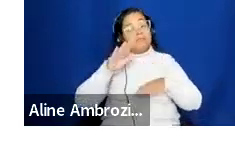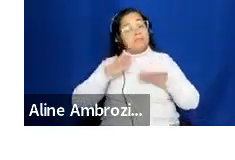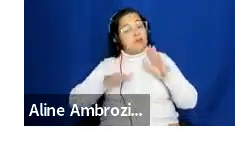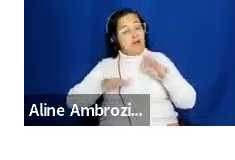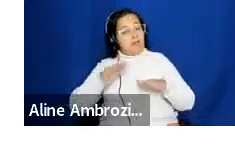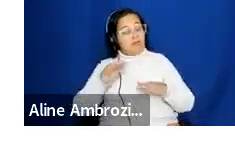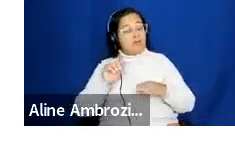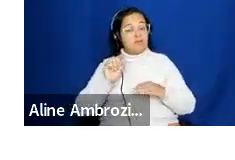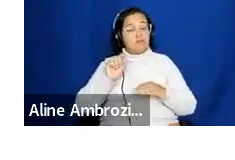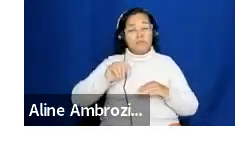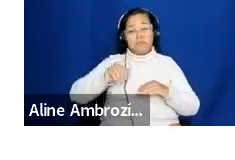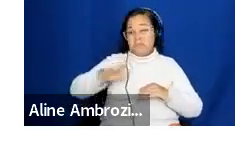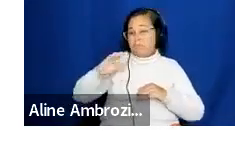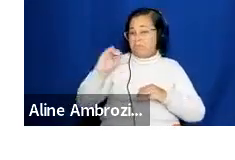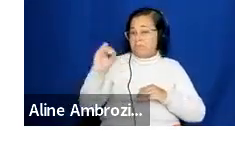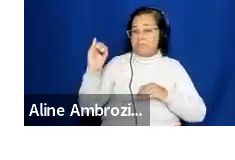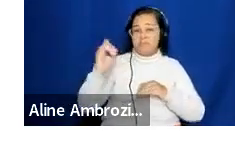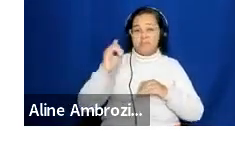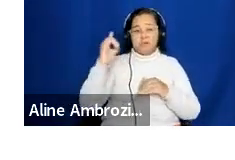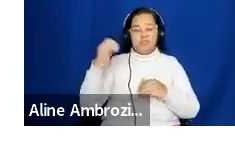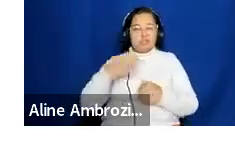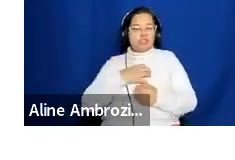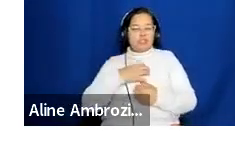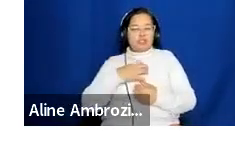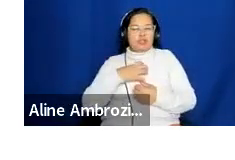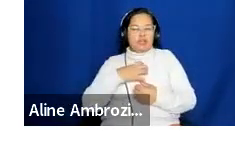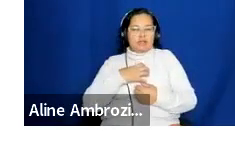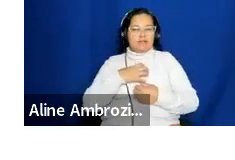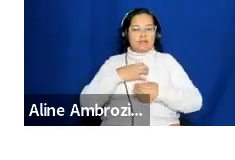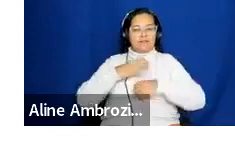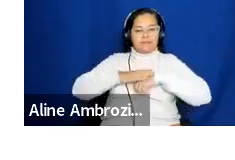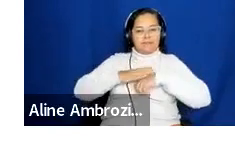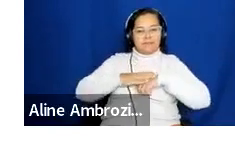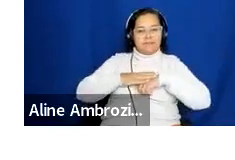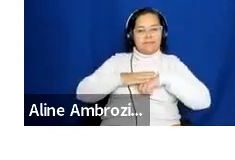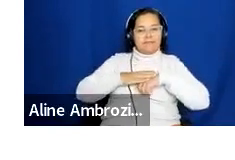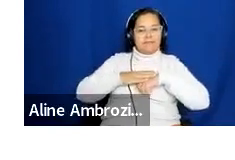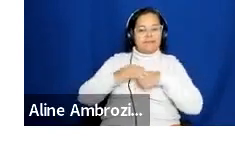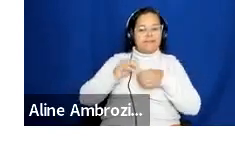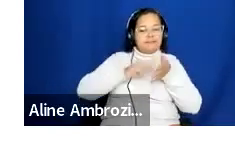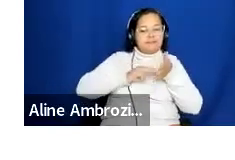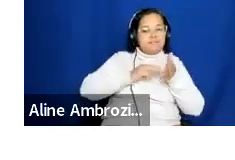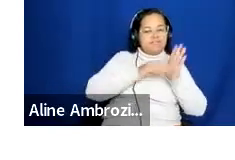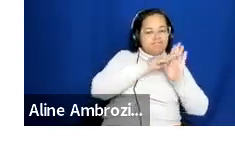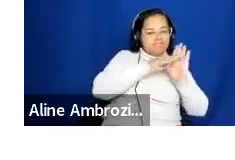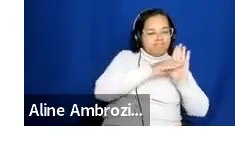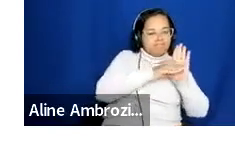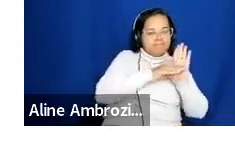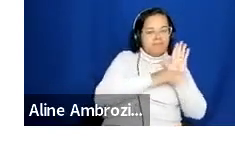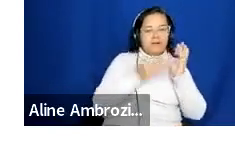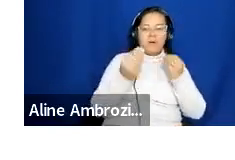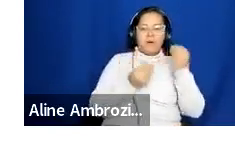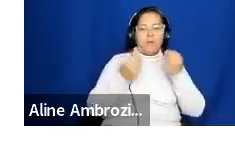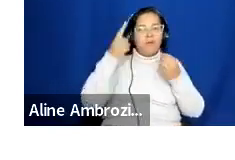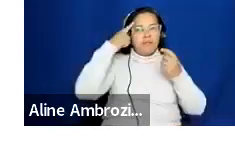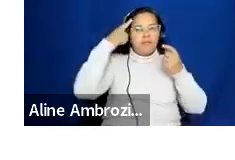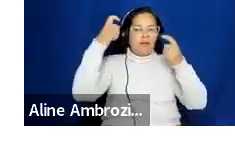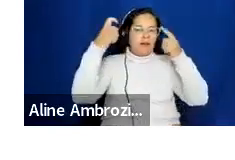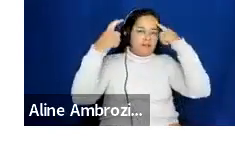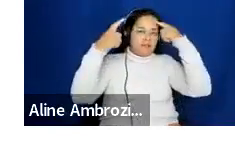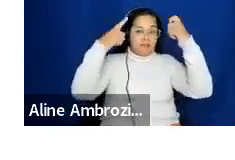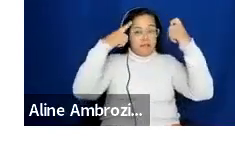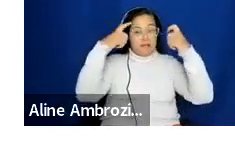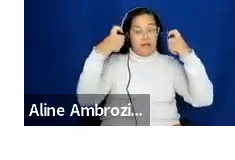developed his methodological principles in the elaboration of this novel system